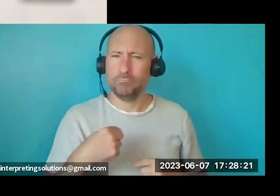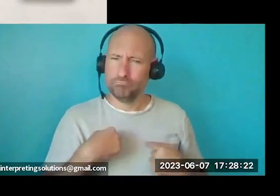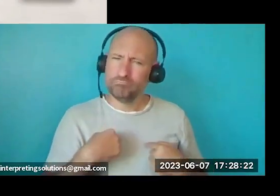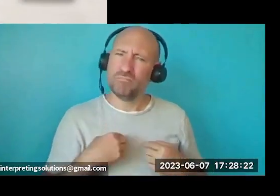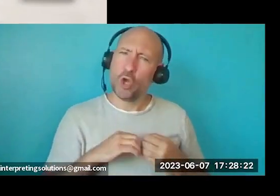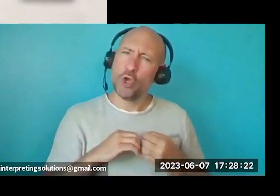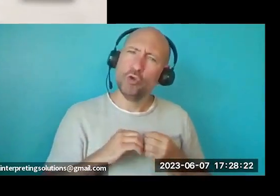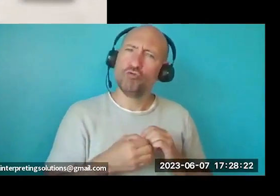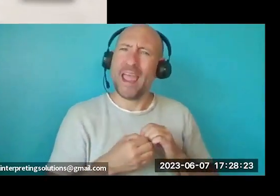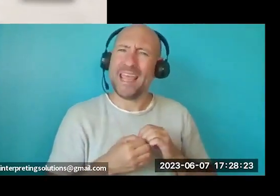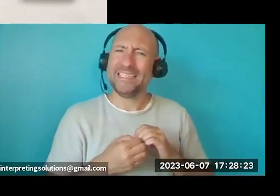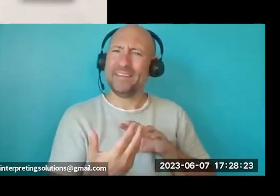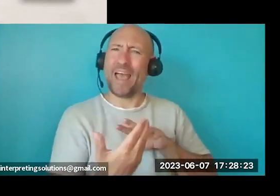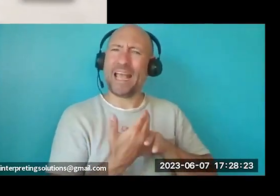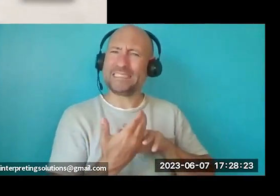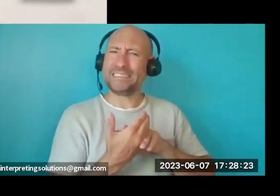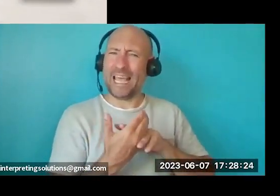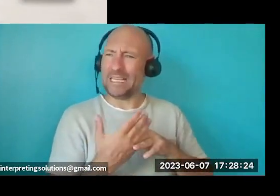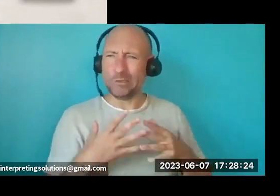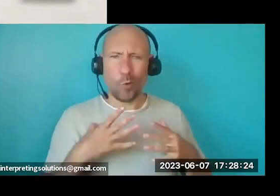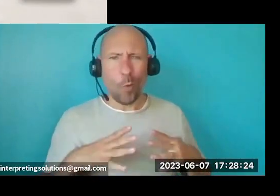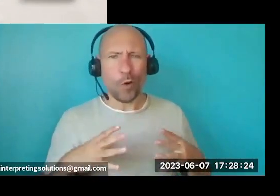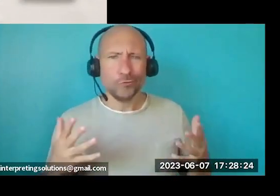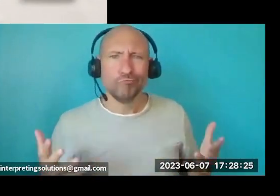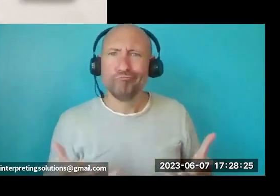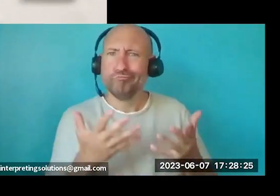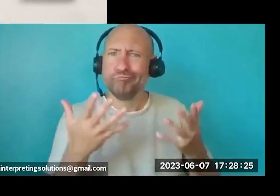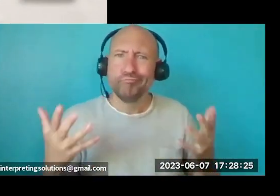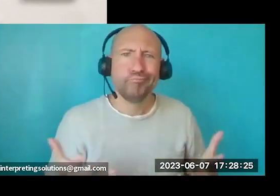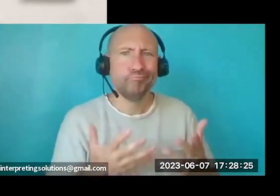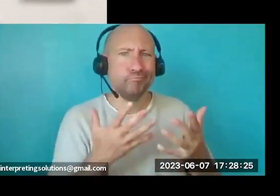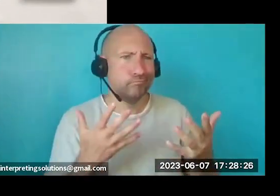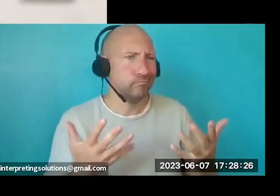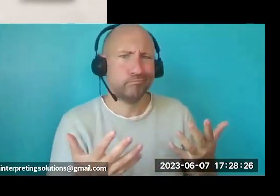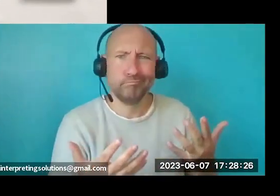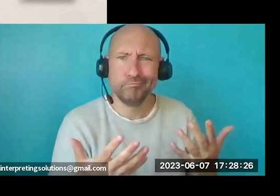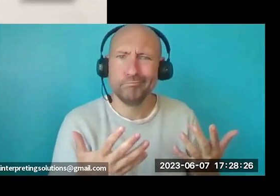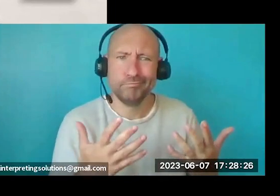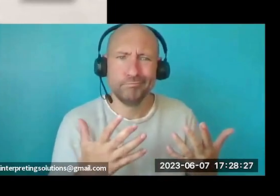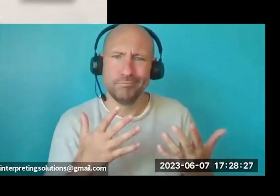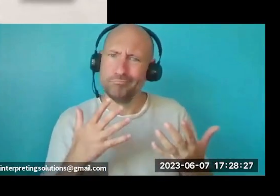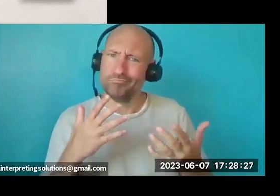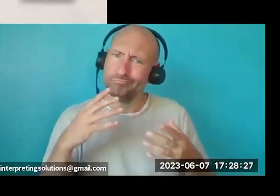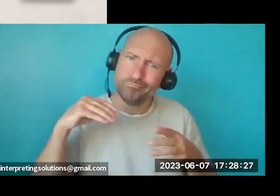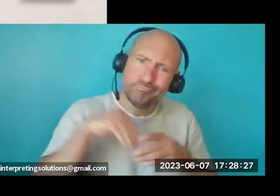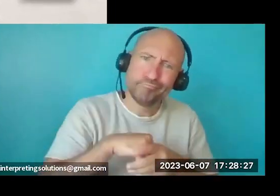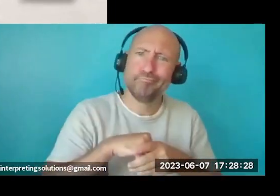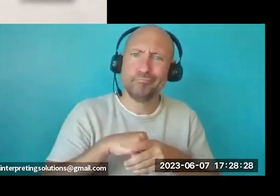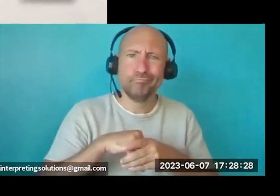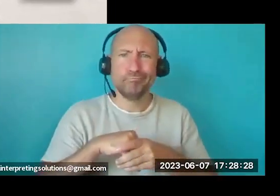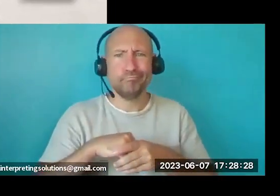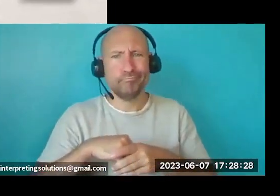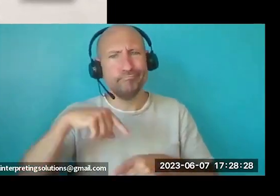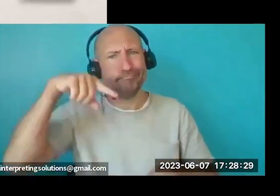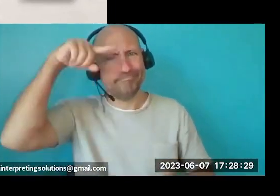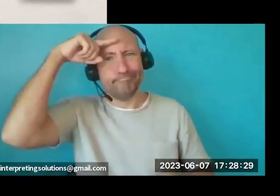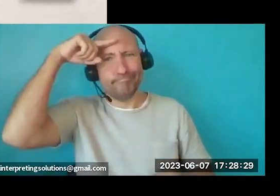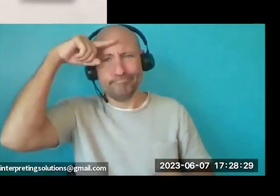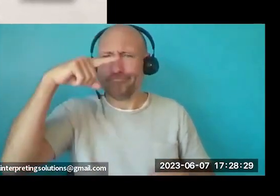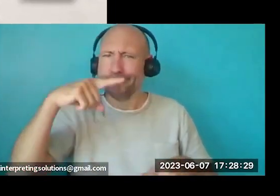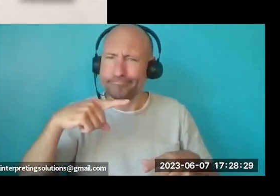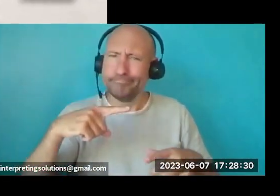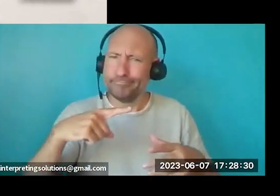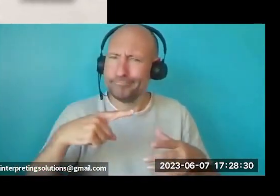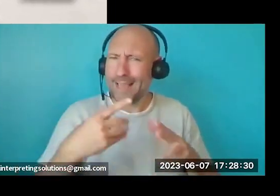is an opportunity, and by sort of embedding and embracing accessibility in the artistic